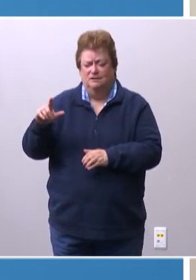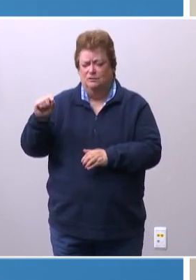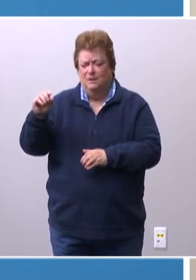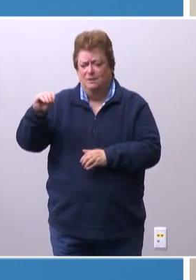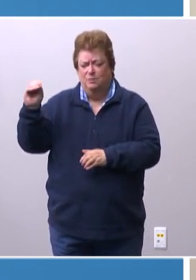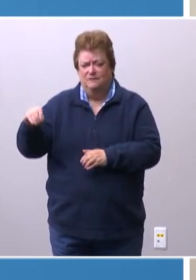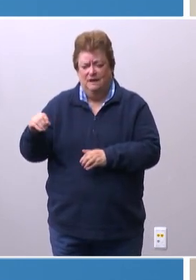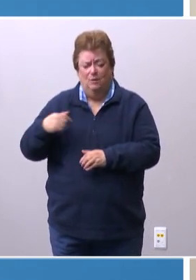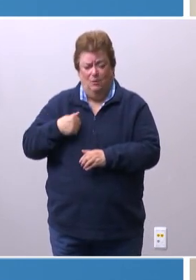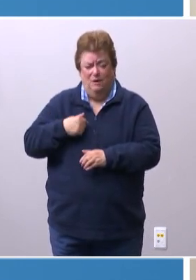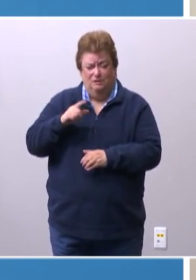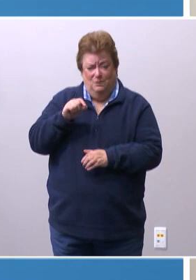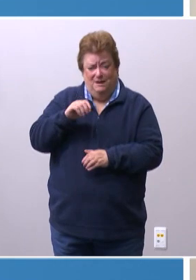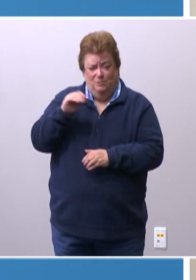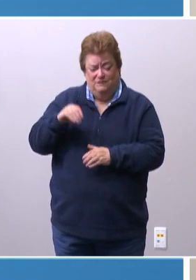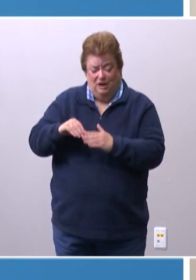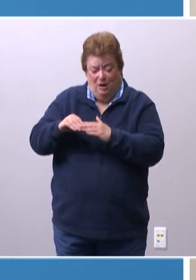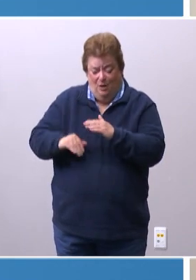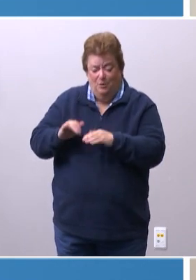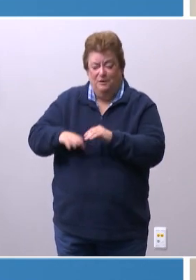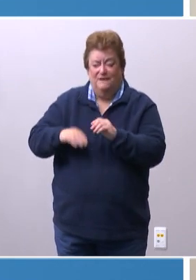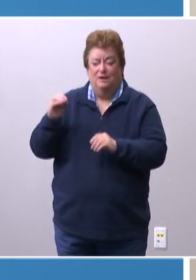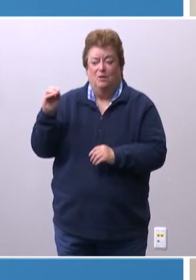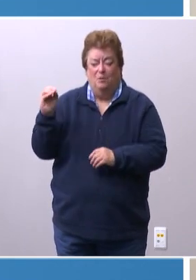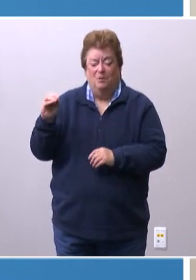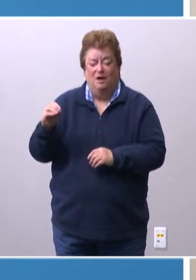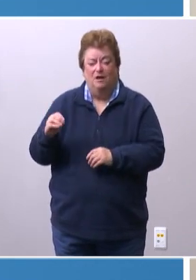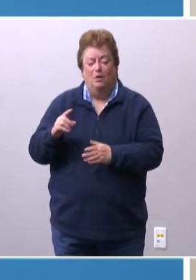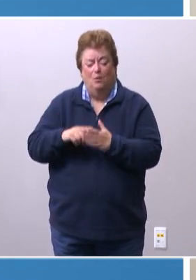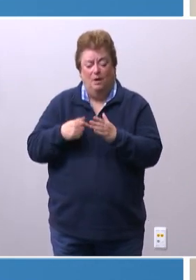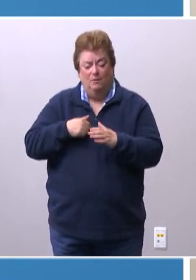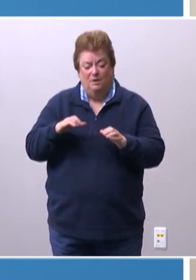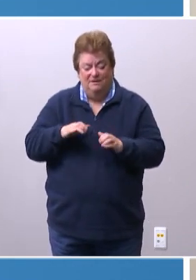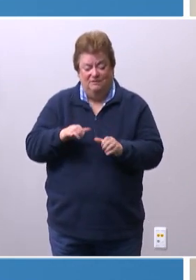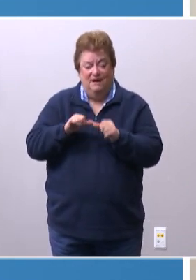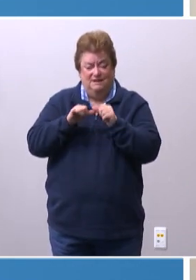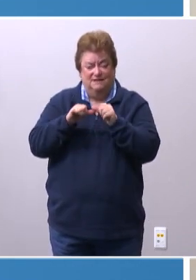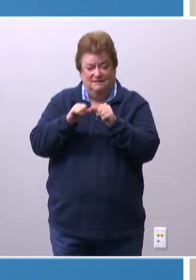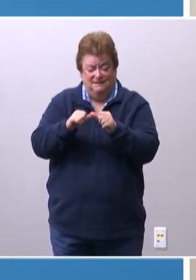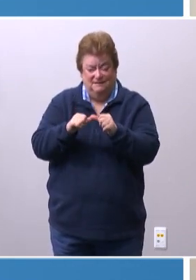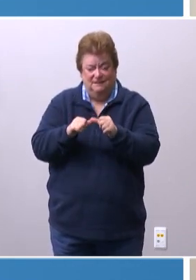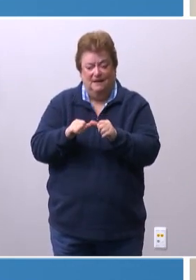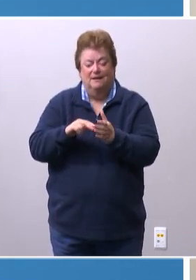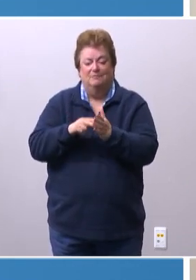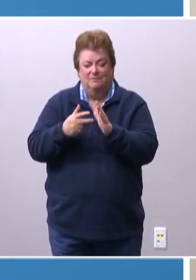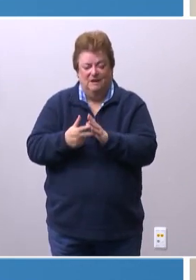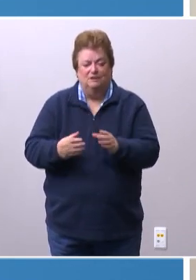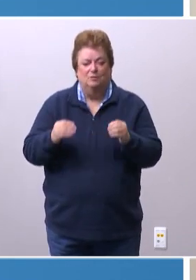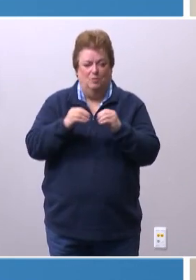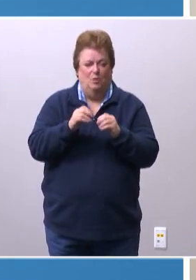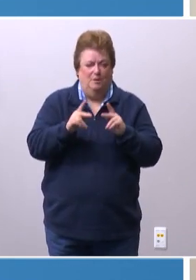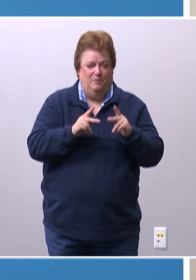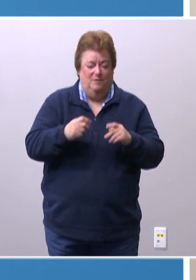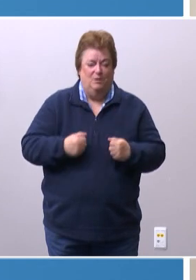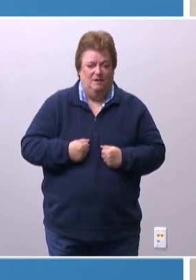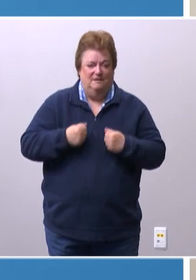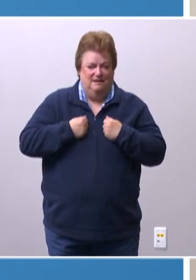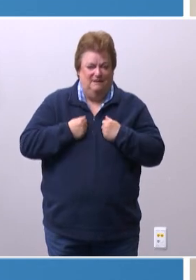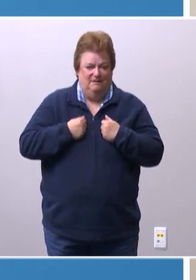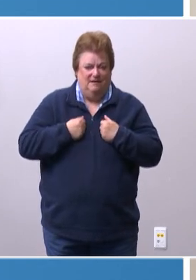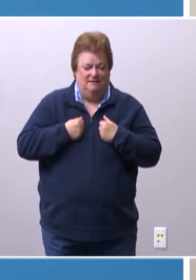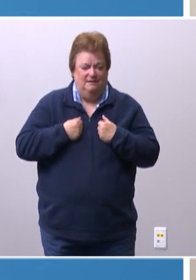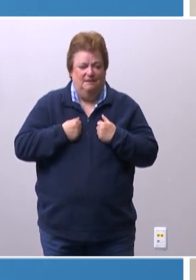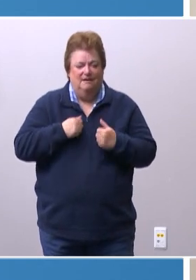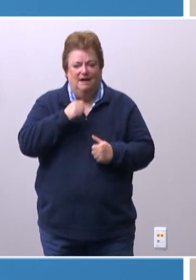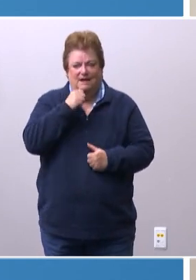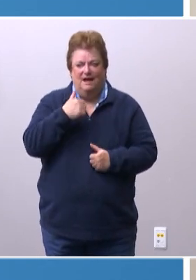Omaha. So the things that we've done consistently have resulted in more people living and not having the bad outcomes